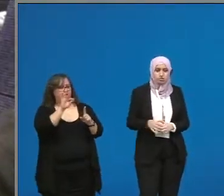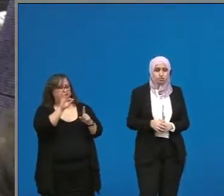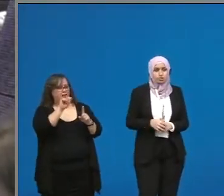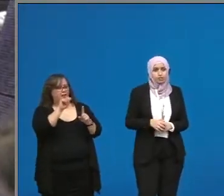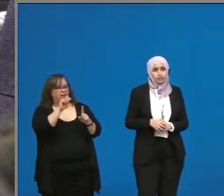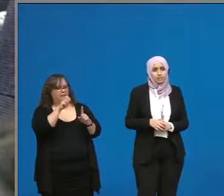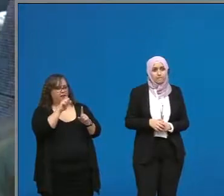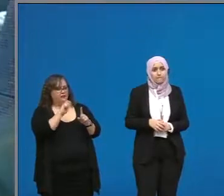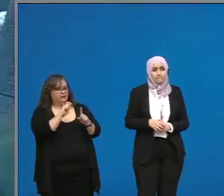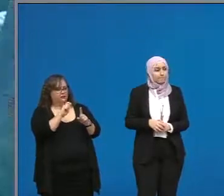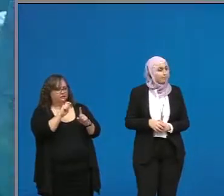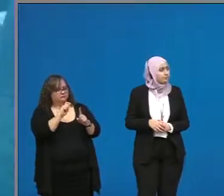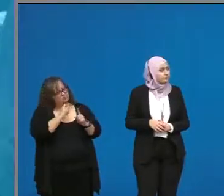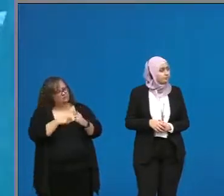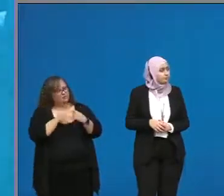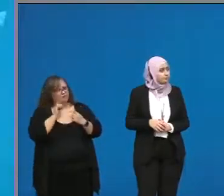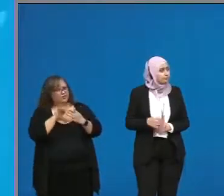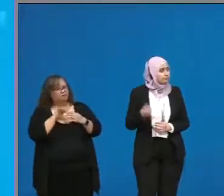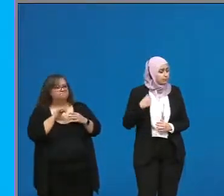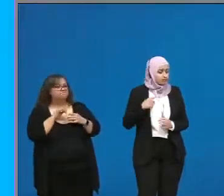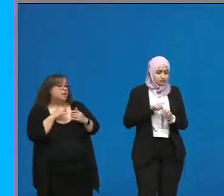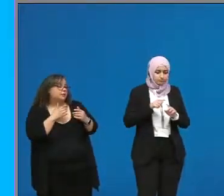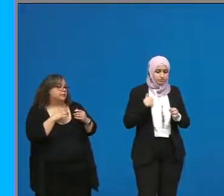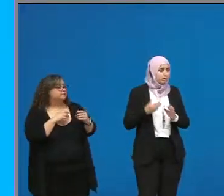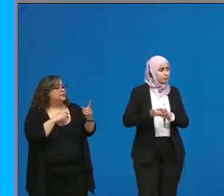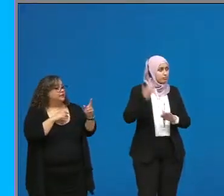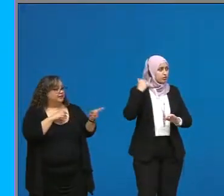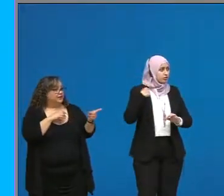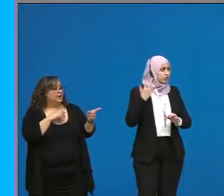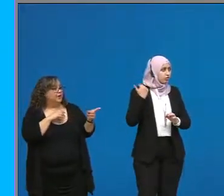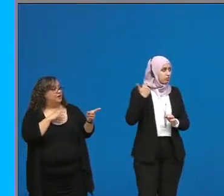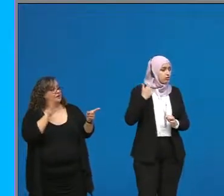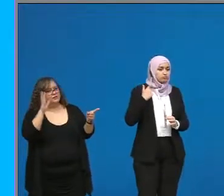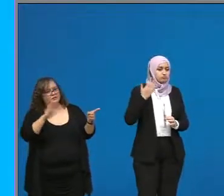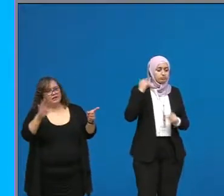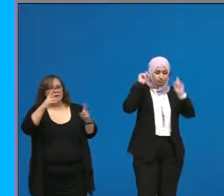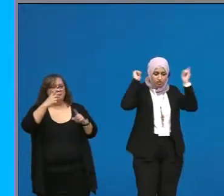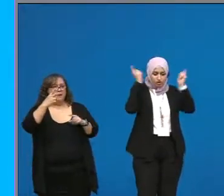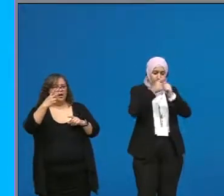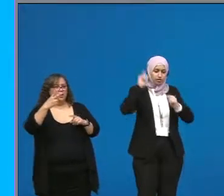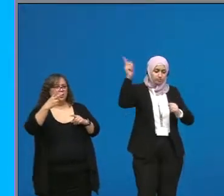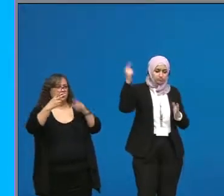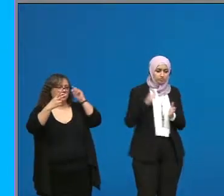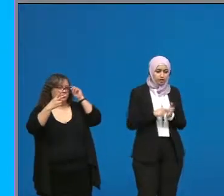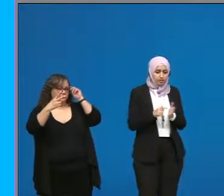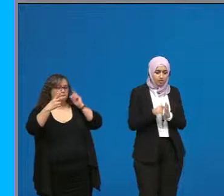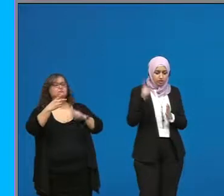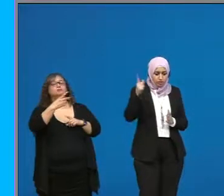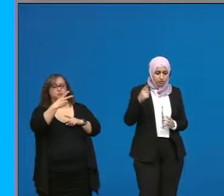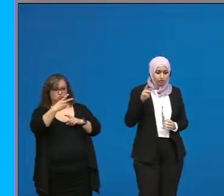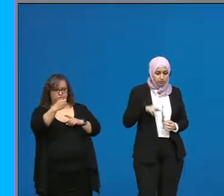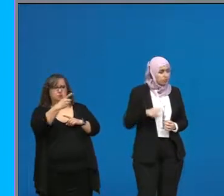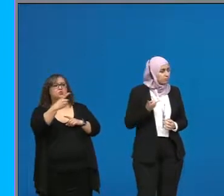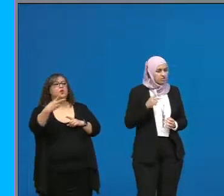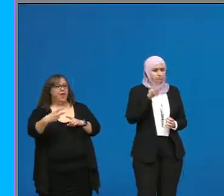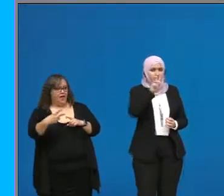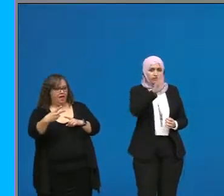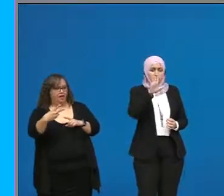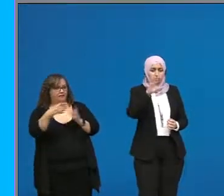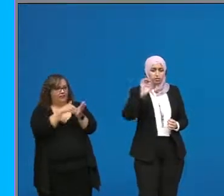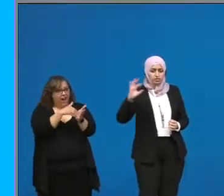did a study. And they did a study over about 2,500 pupils. And in those body